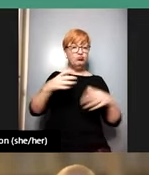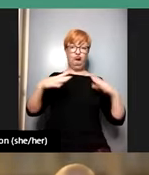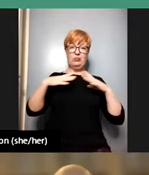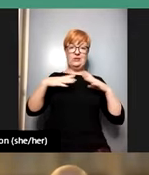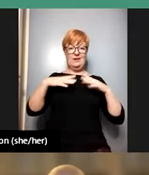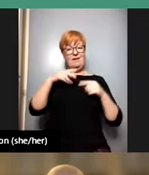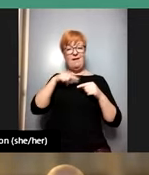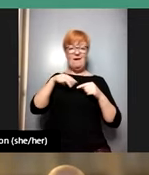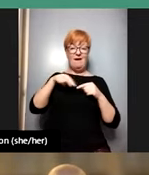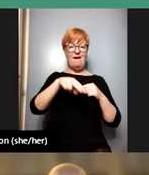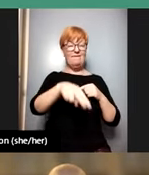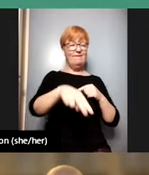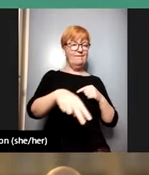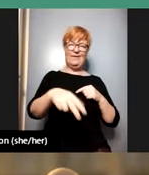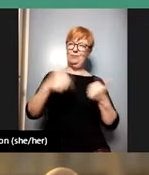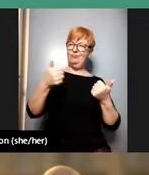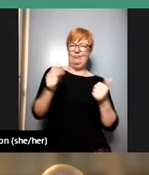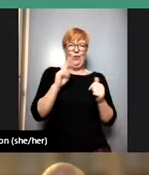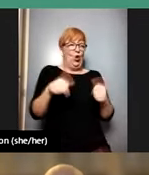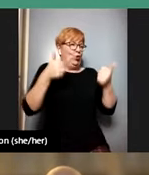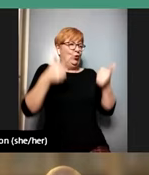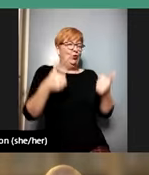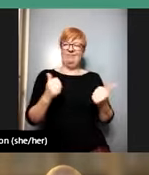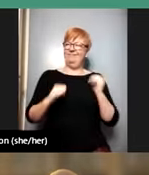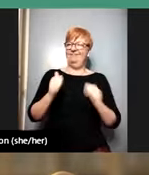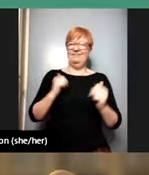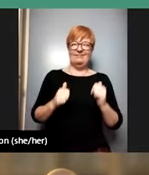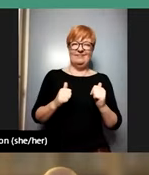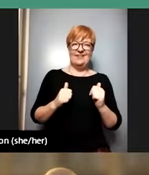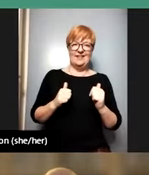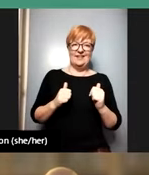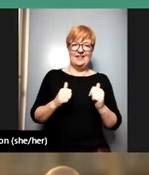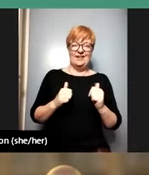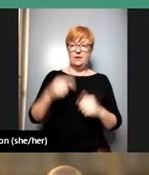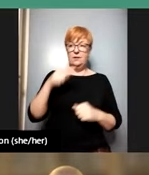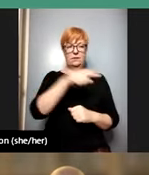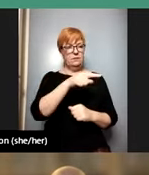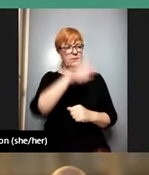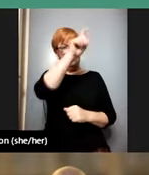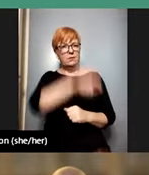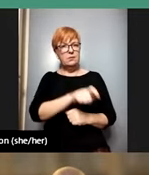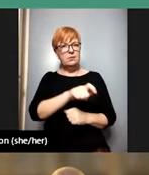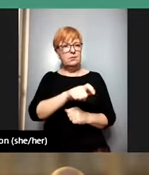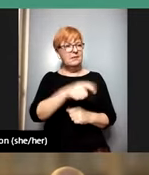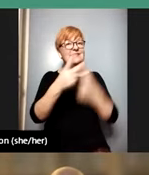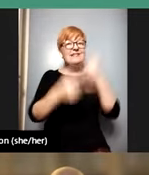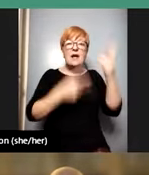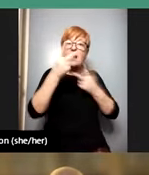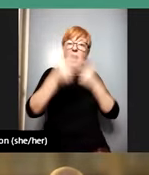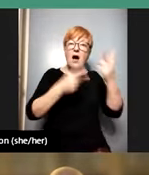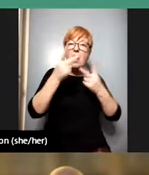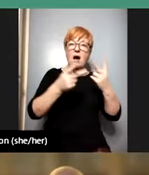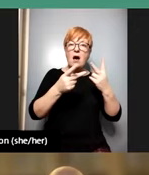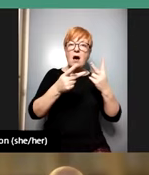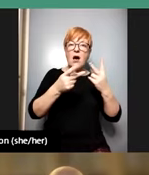style. He who sings is the center of their circle, and the reporter wants to see who stands among them with the